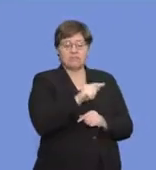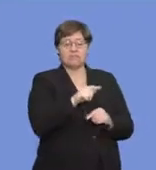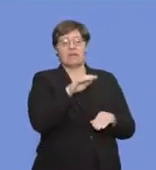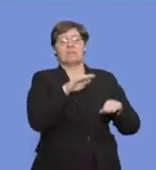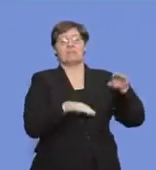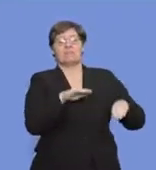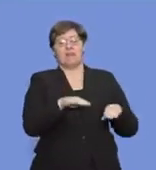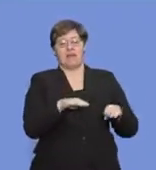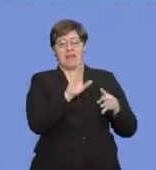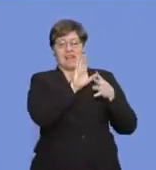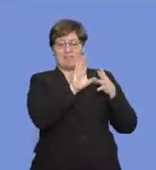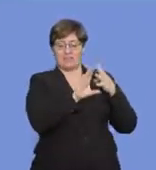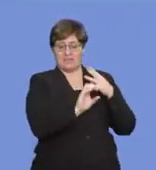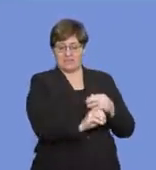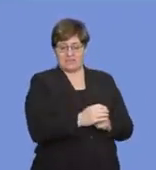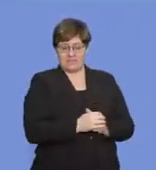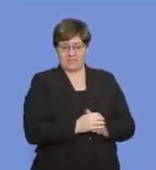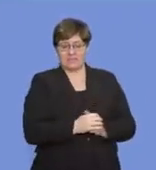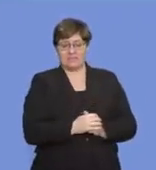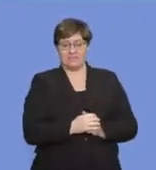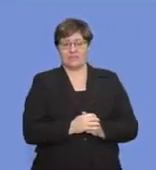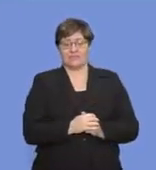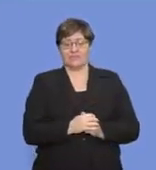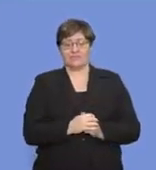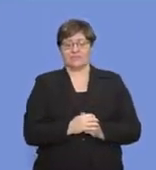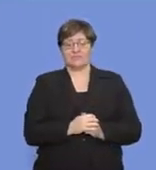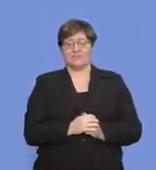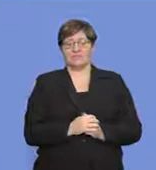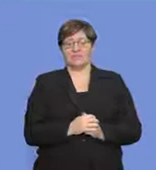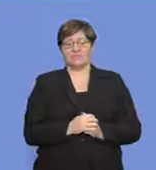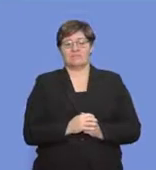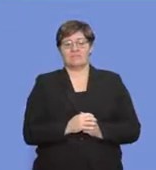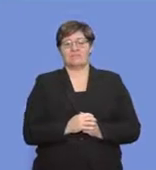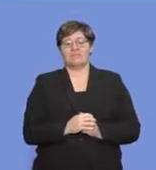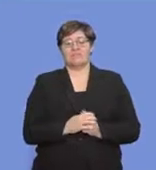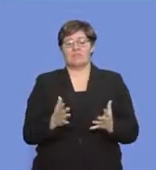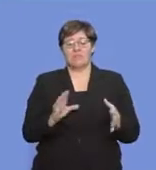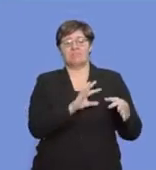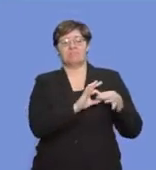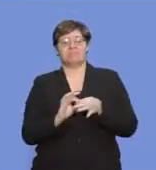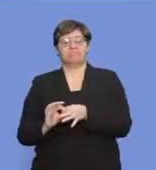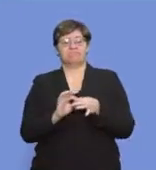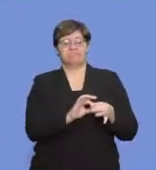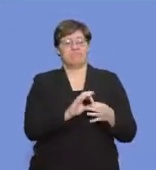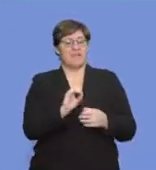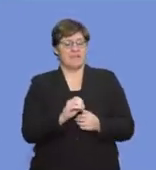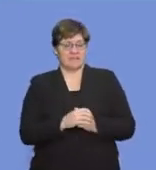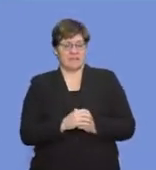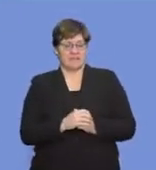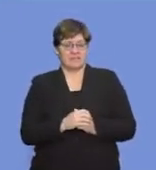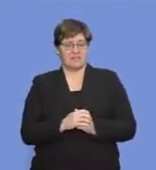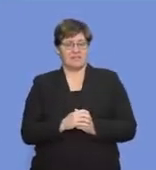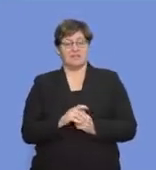similar characteristics. So, there would be some kind of relatedness there, and they